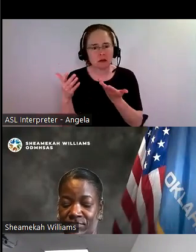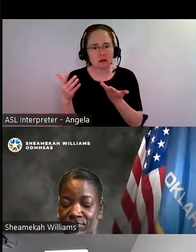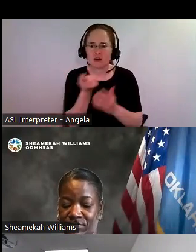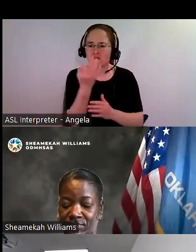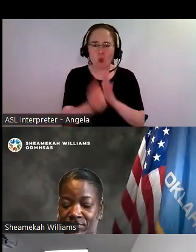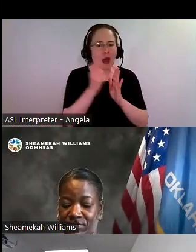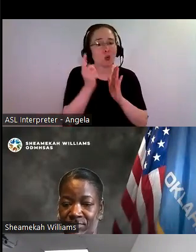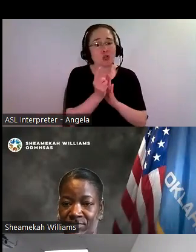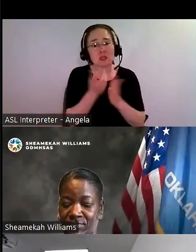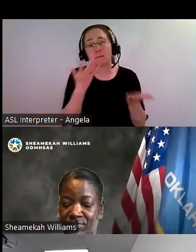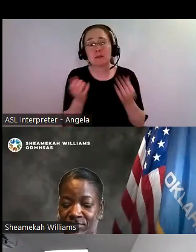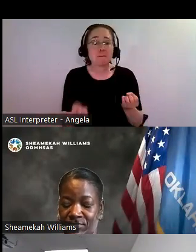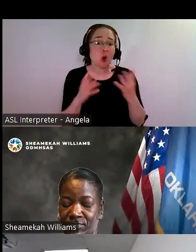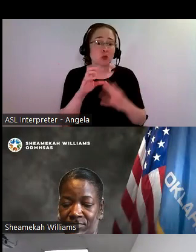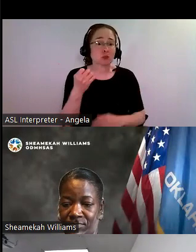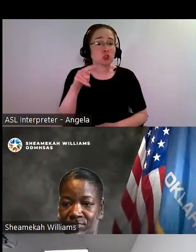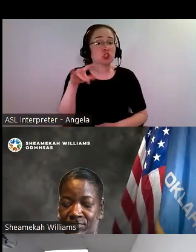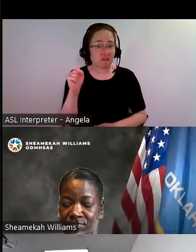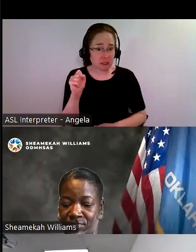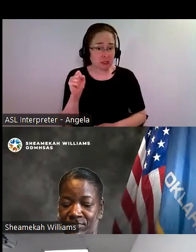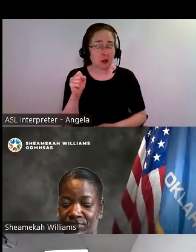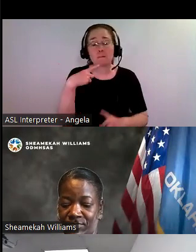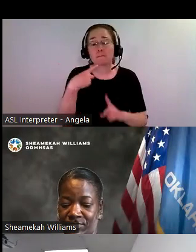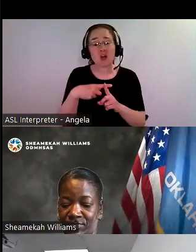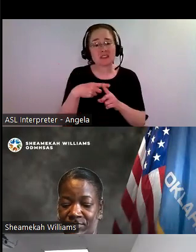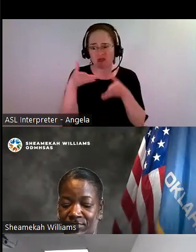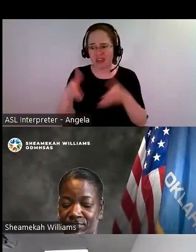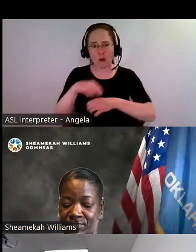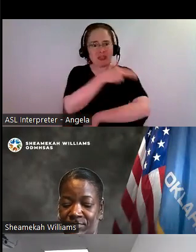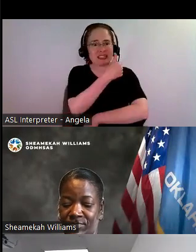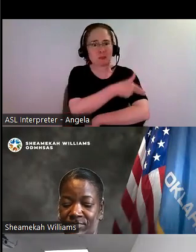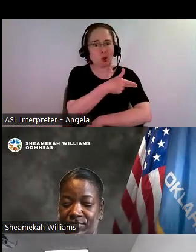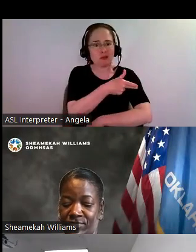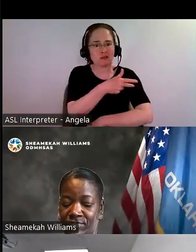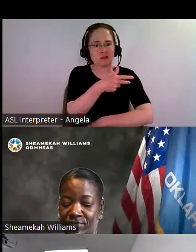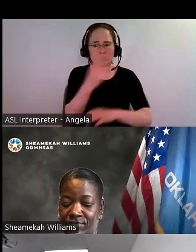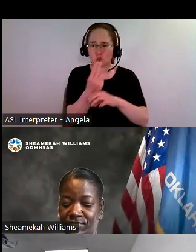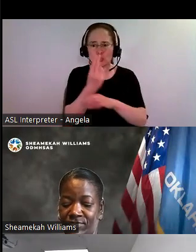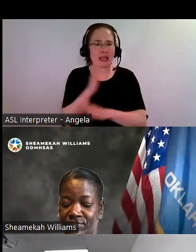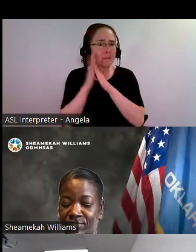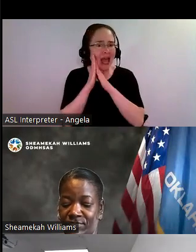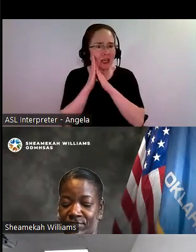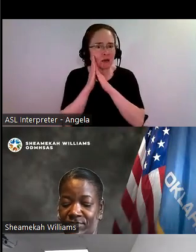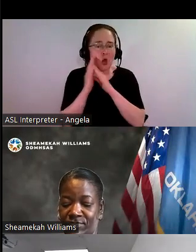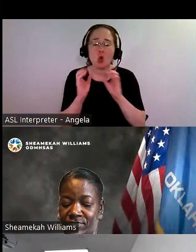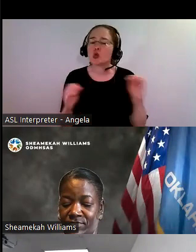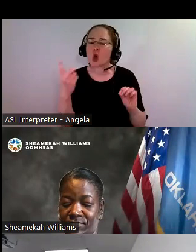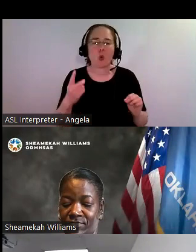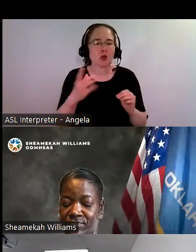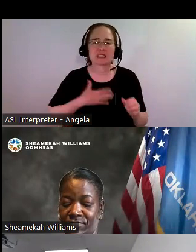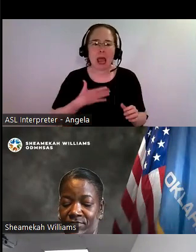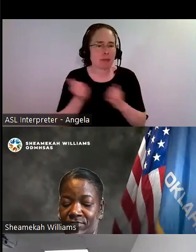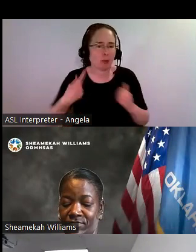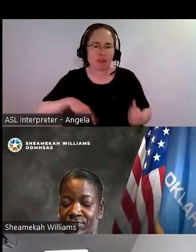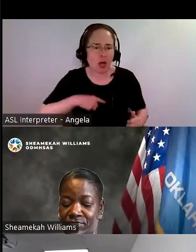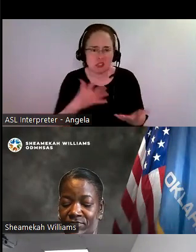hours, maybe multiple shifts, and they were there at a hospital, taking up a hospital bed. So nobody was happy with us because they thought